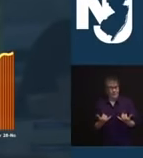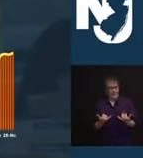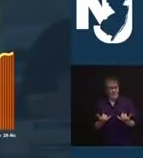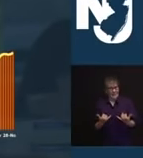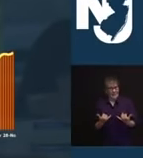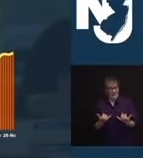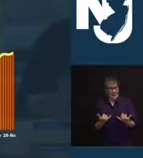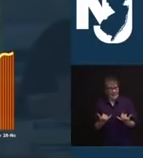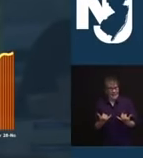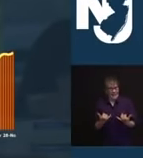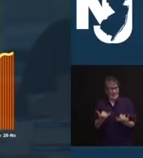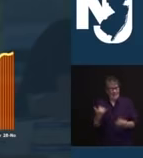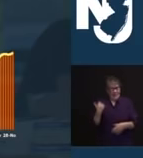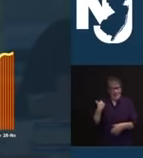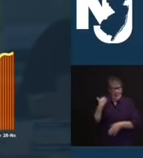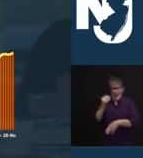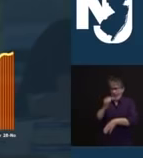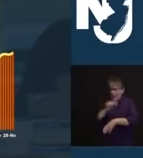patients in our hospitals.